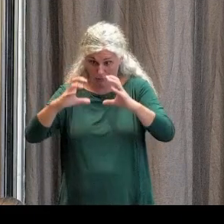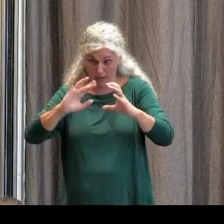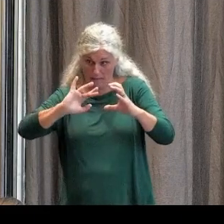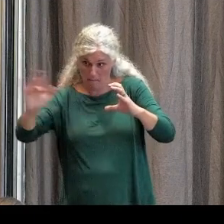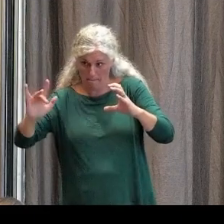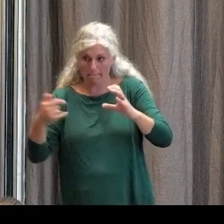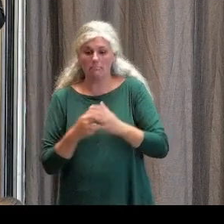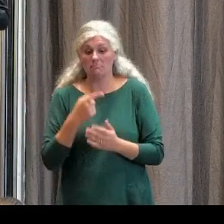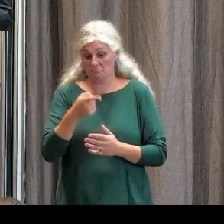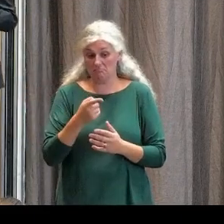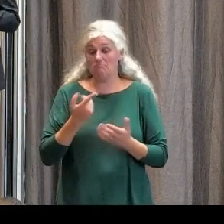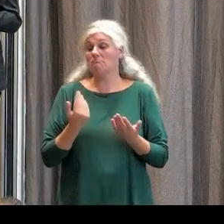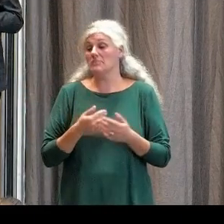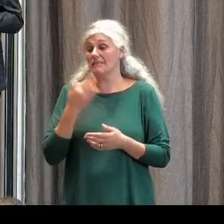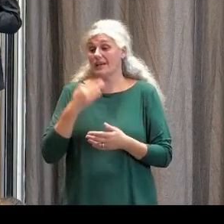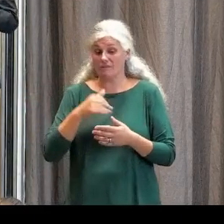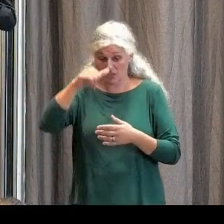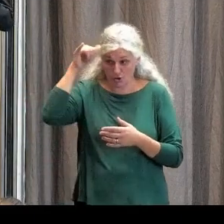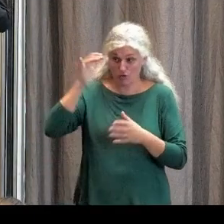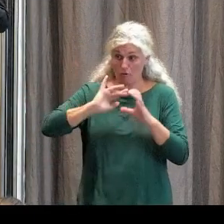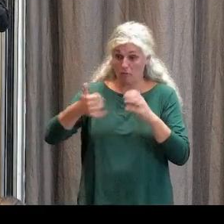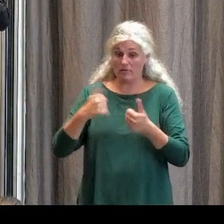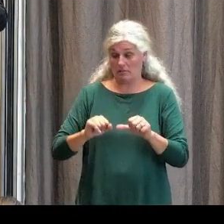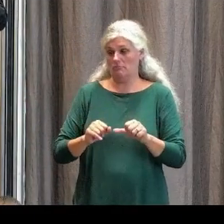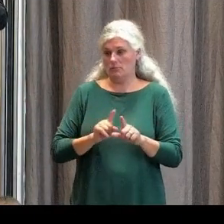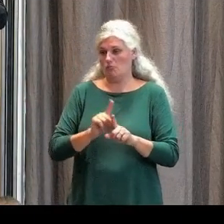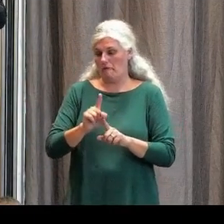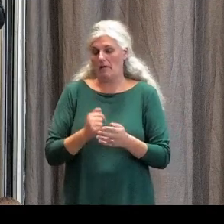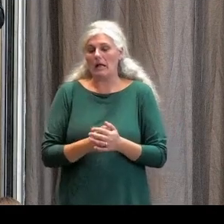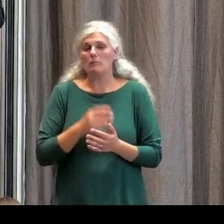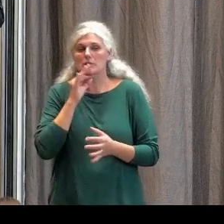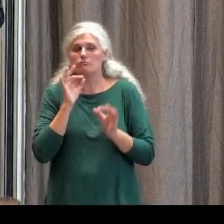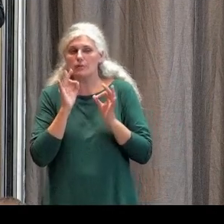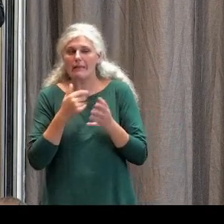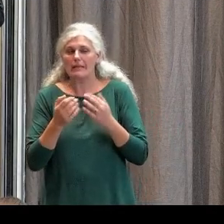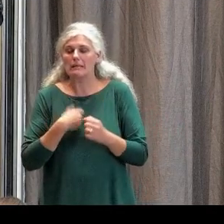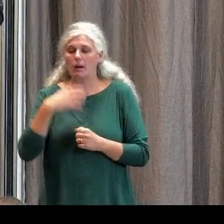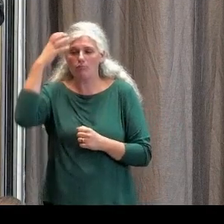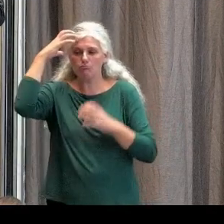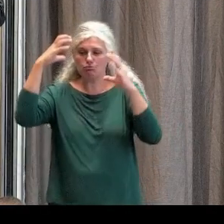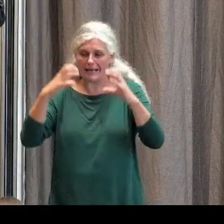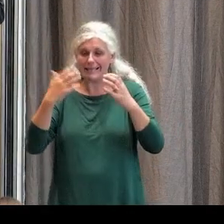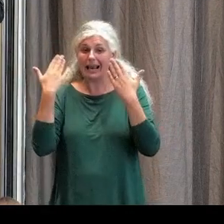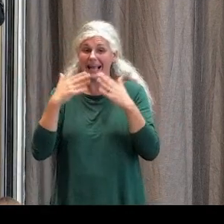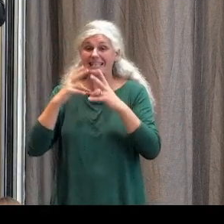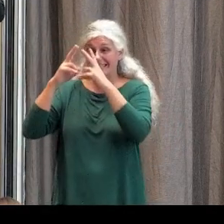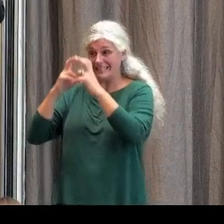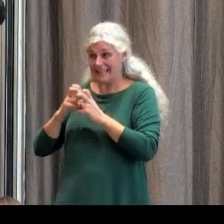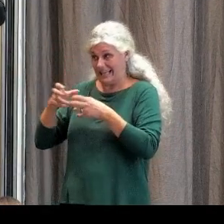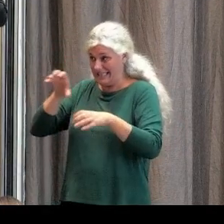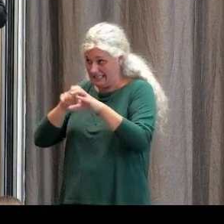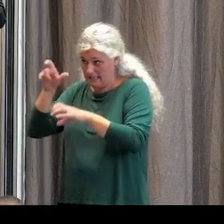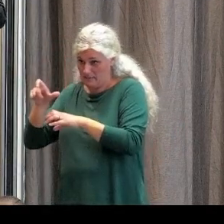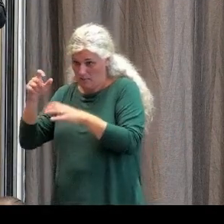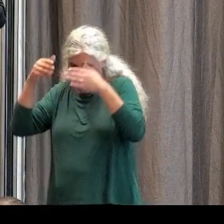piece of your brain if you've had brain surgery. Now, the amazing thing about brain surgery is it allows scientists to look into